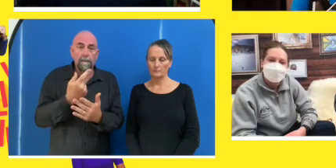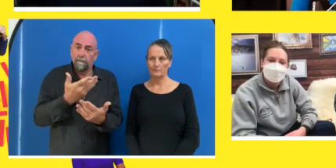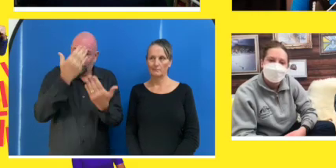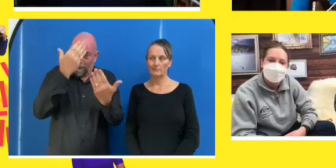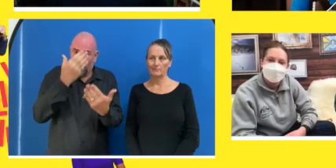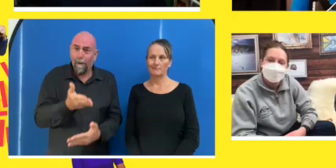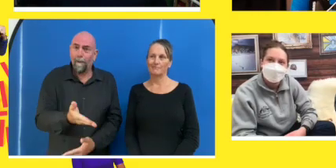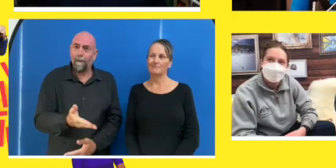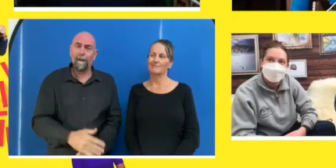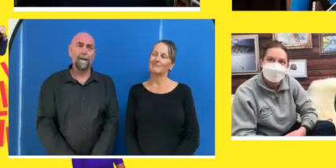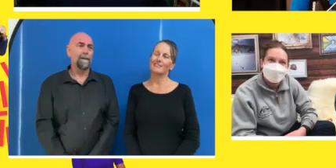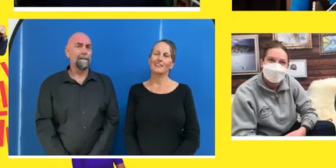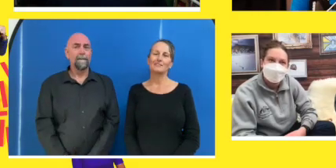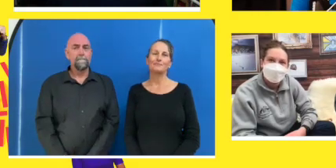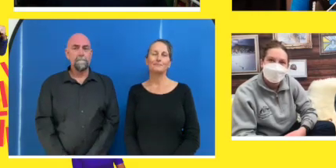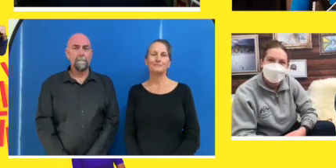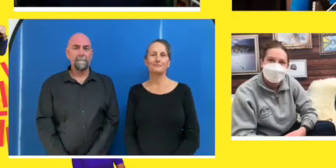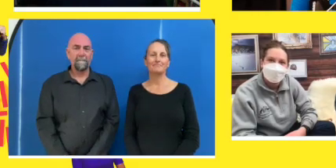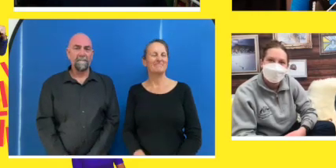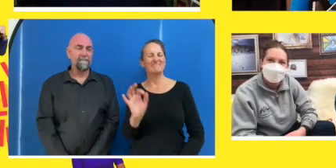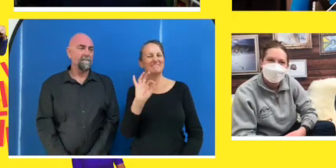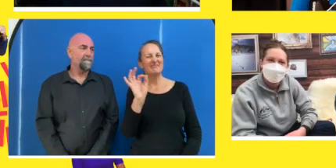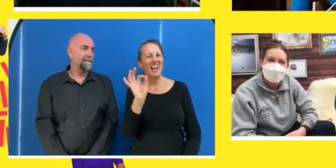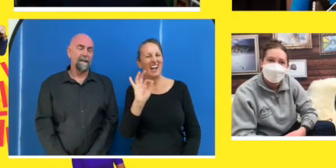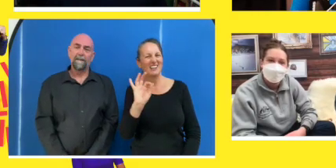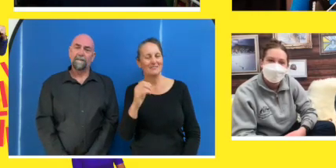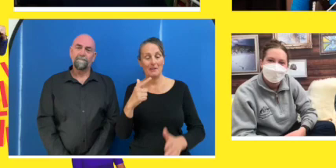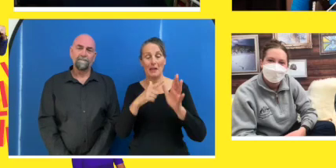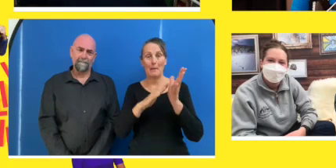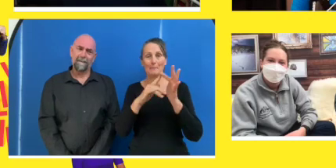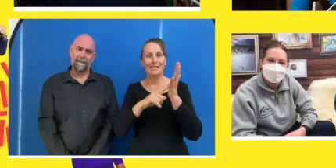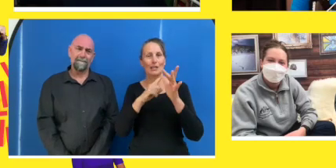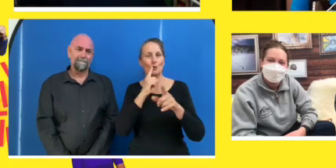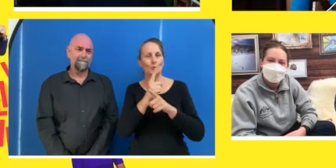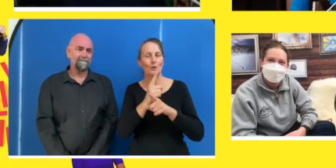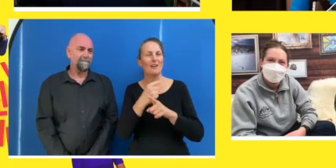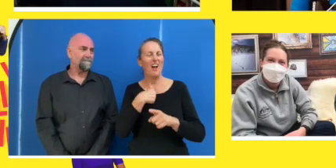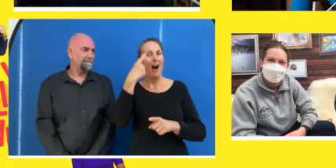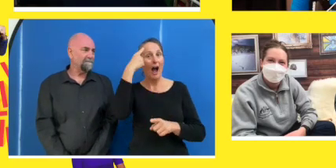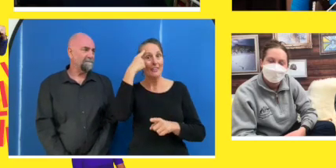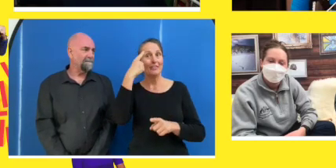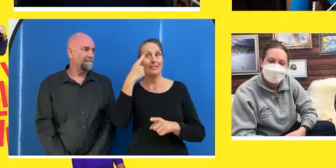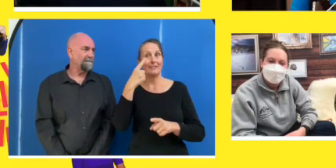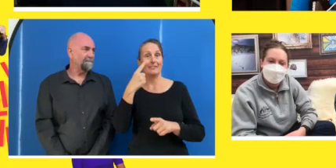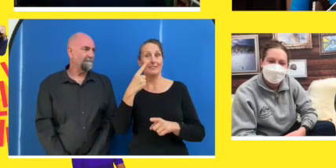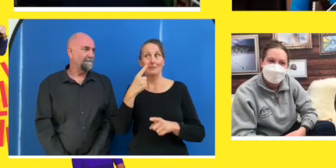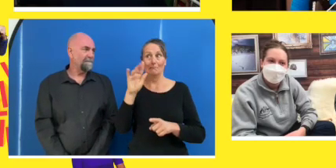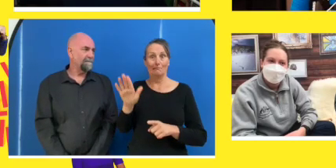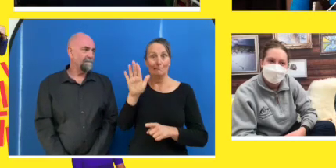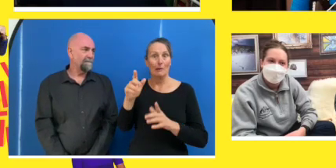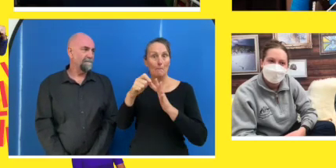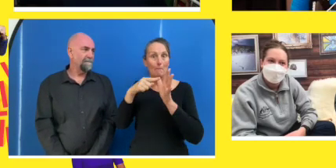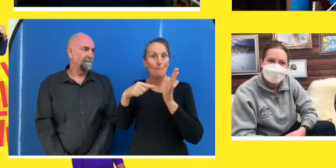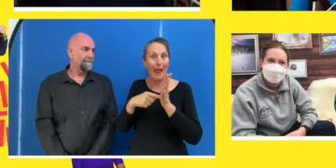to putting my trust into people. Whereas for Amelia being a brand new guide, I feel like that would be terrifying. You don't know